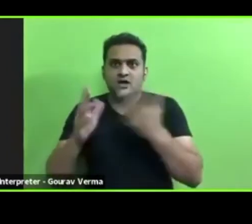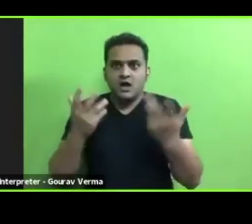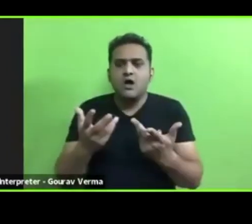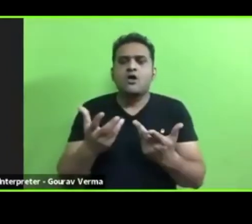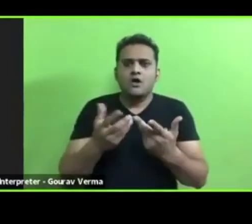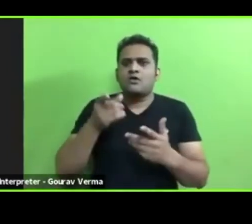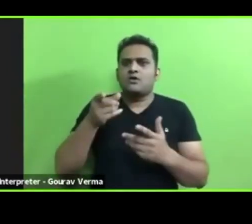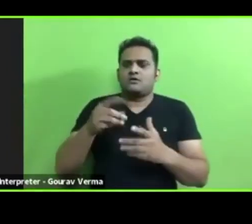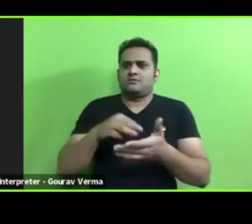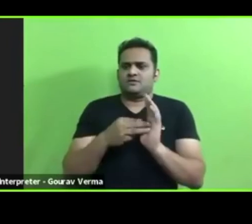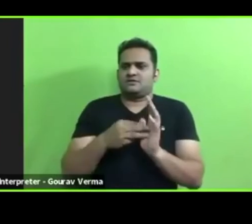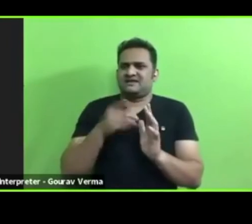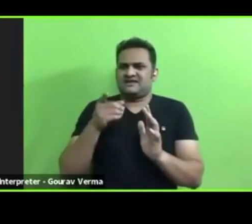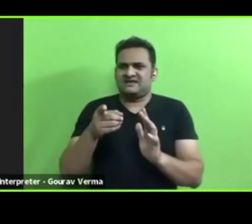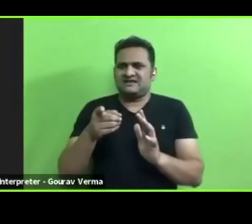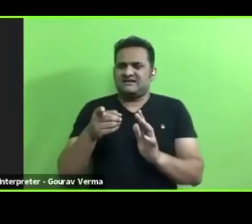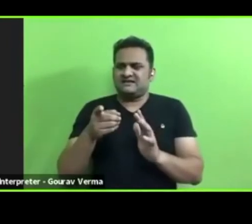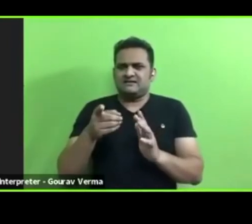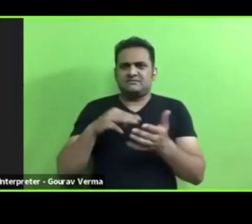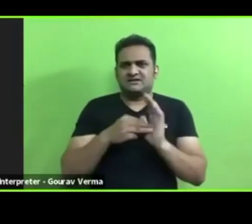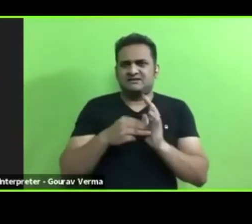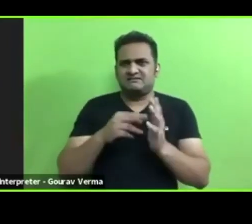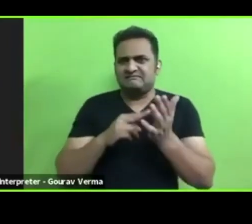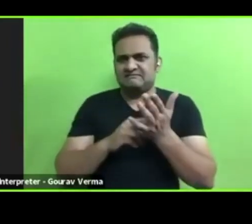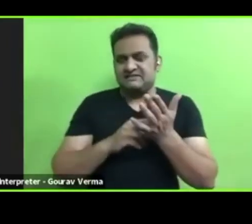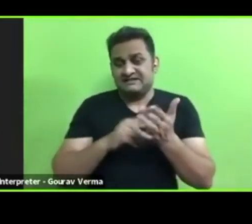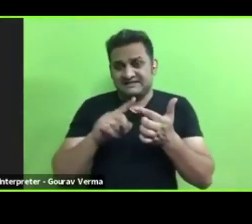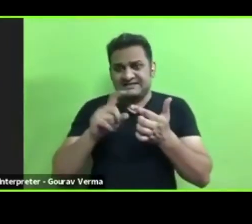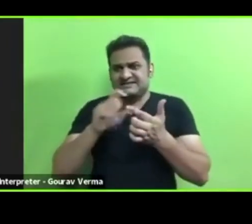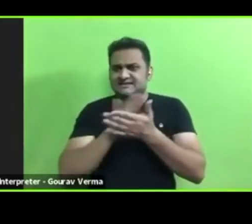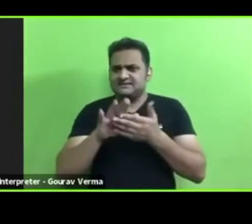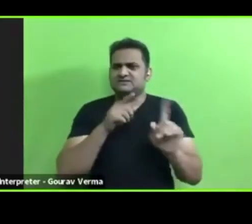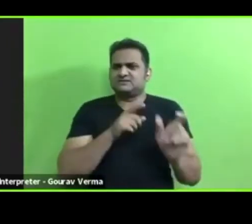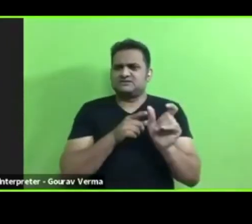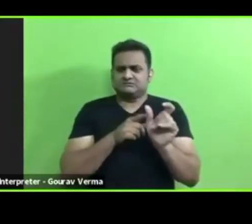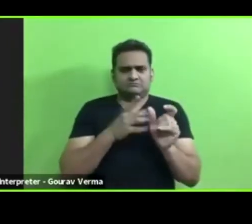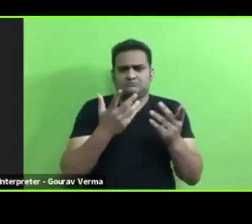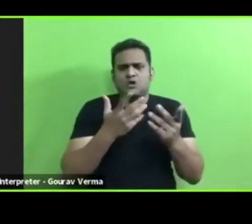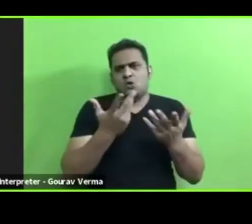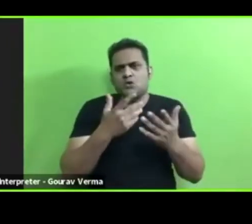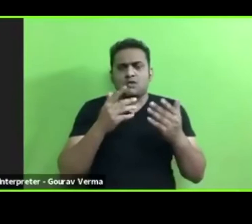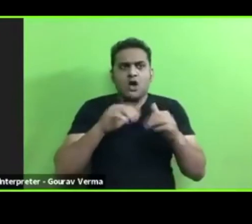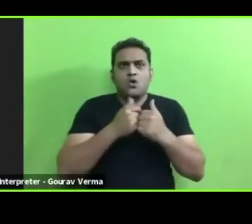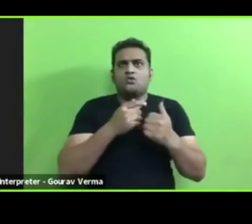is niche to something that is divine.